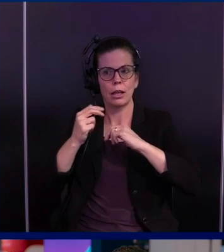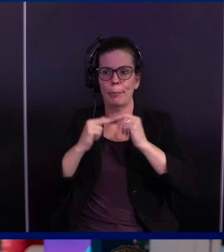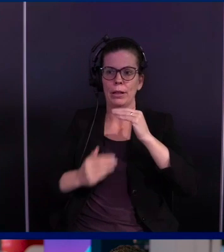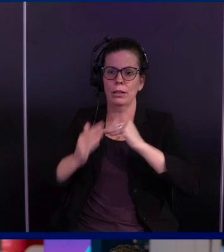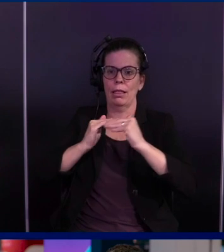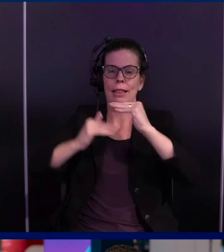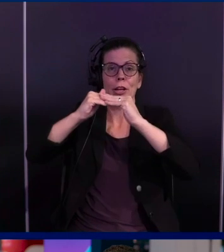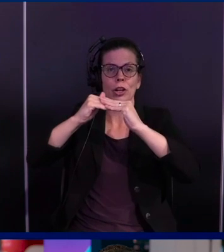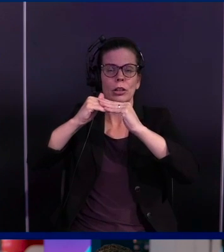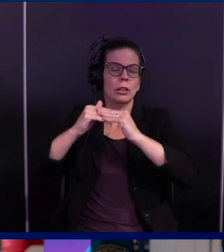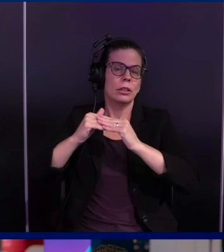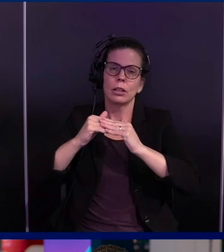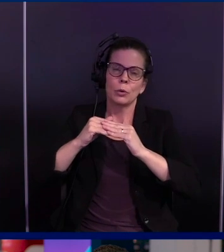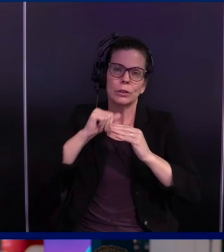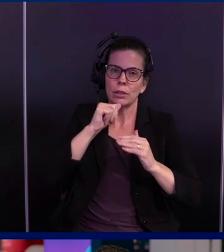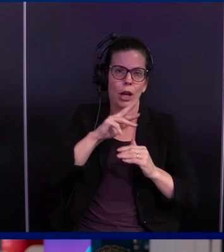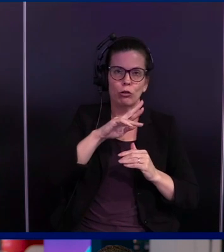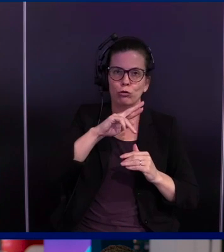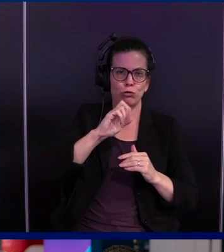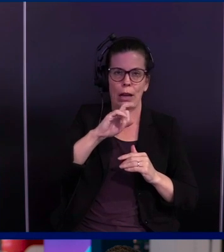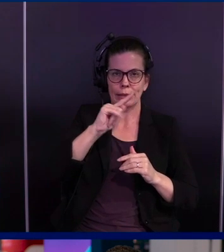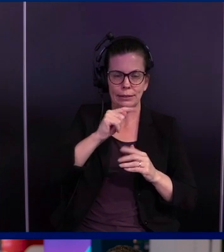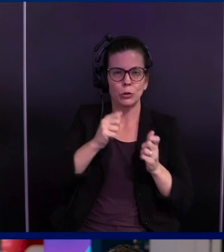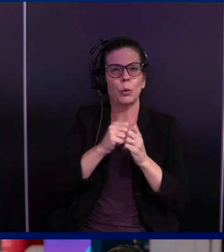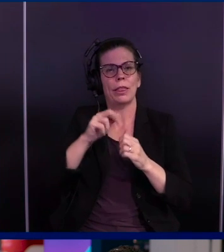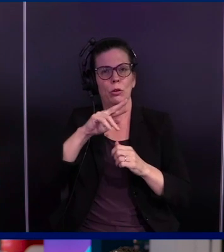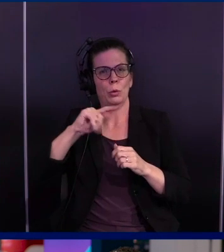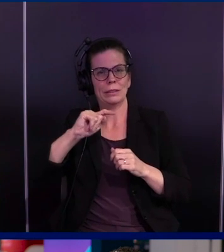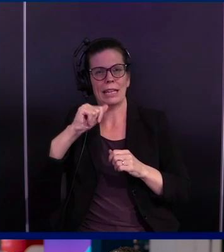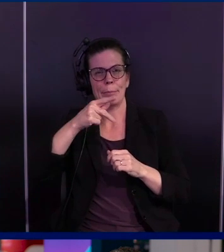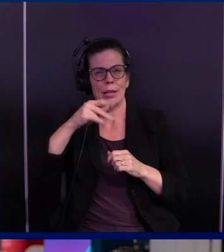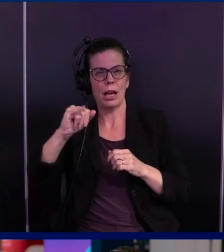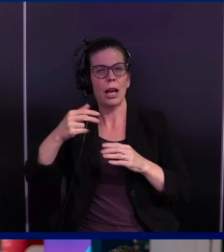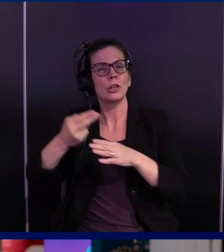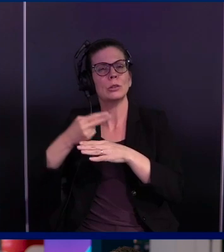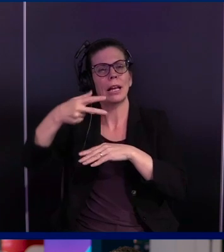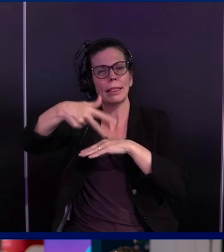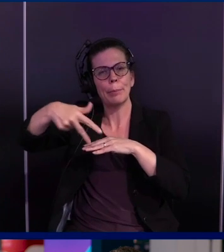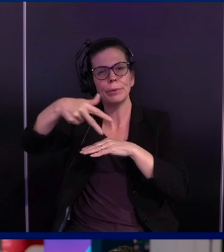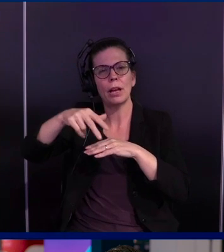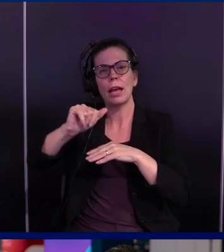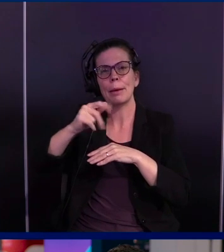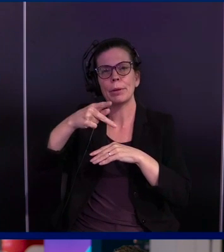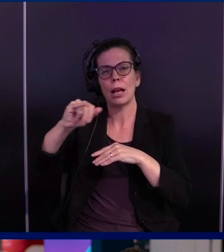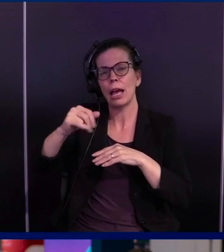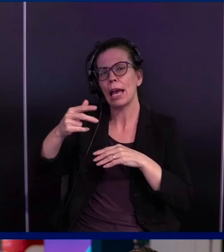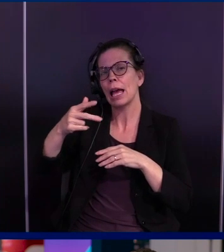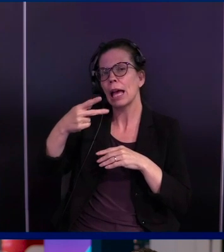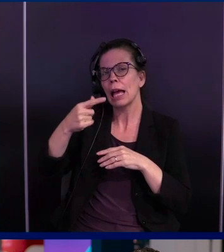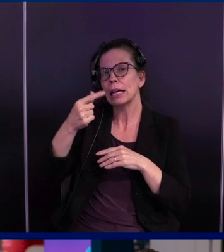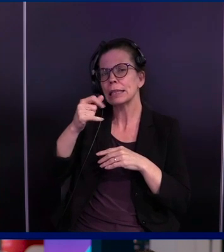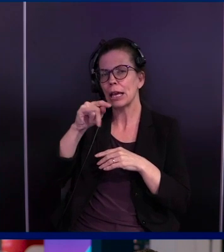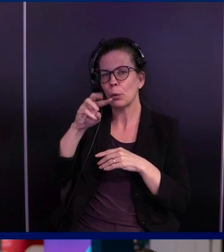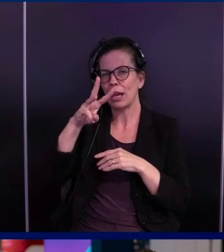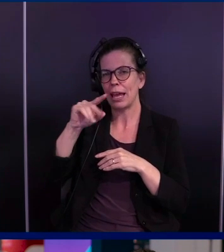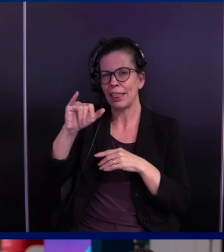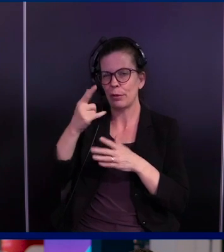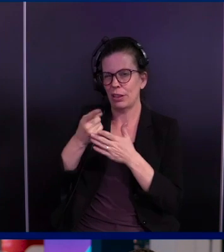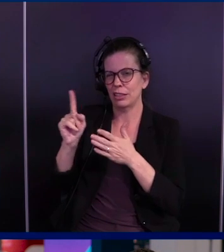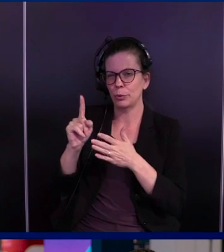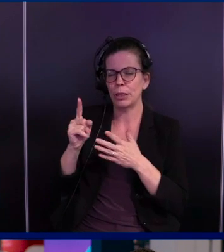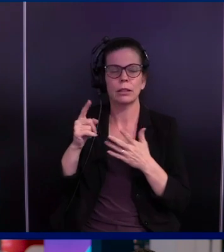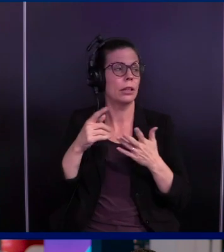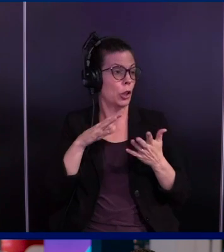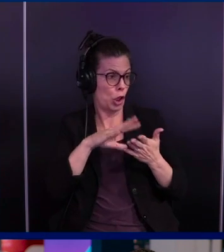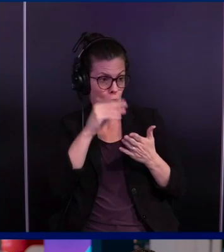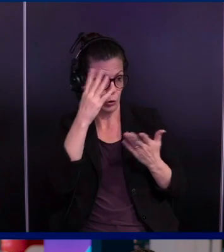And no resting with RESTful APIs using Lambda and API Gateway. That was last week. Okay. What'd you learn there? I